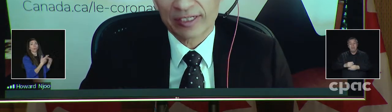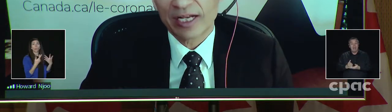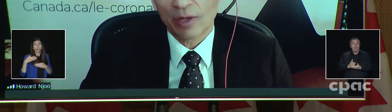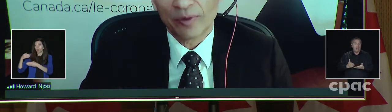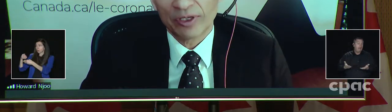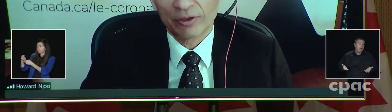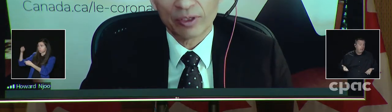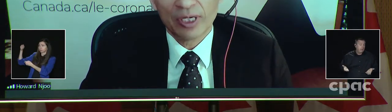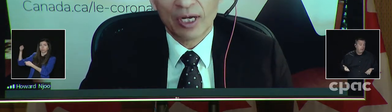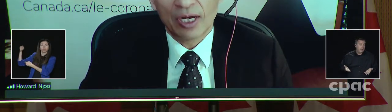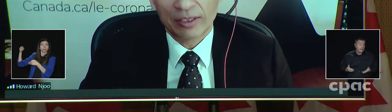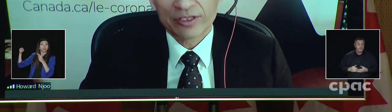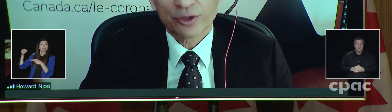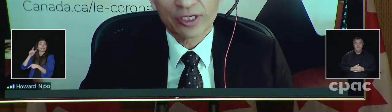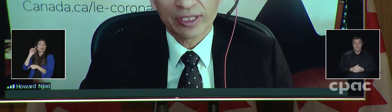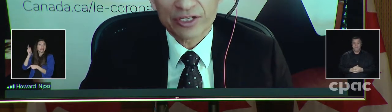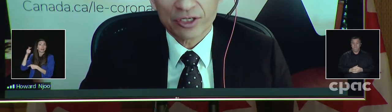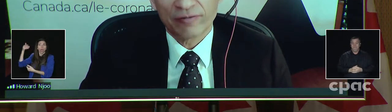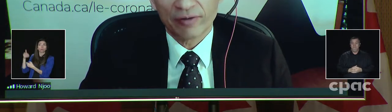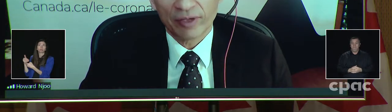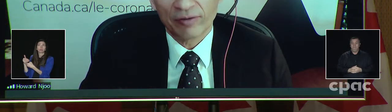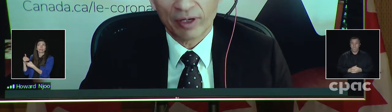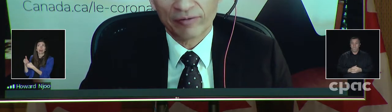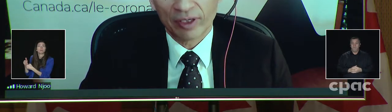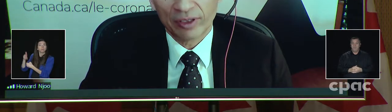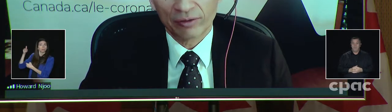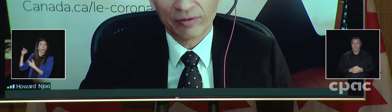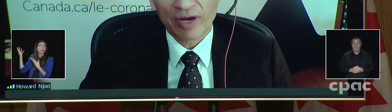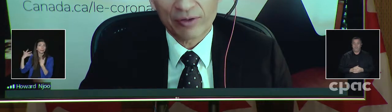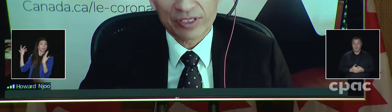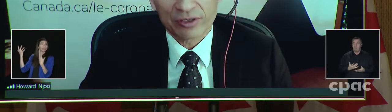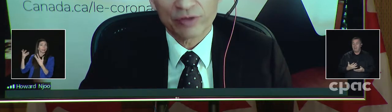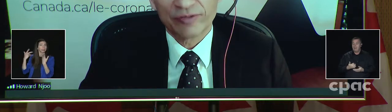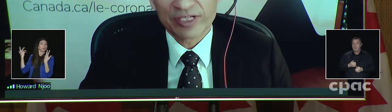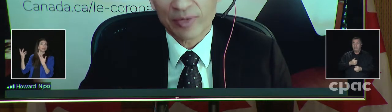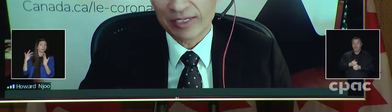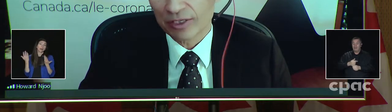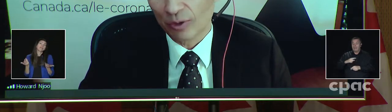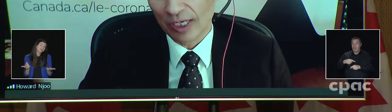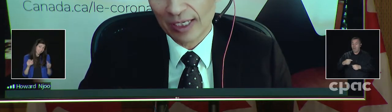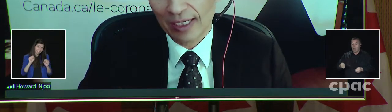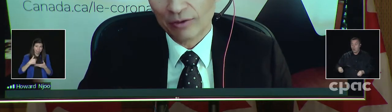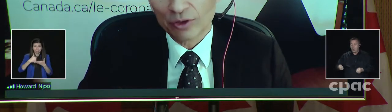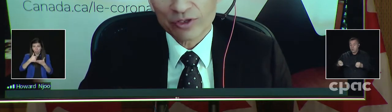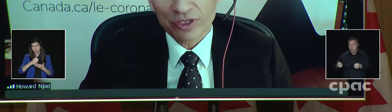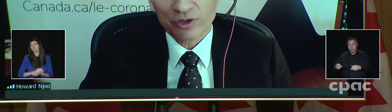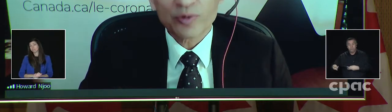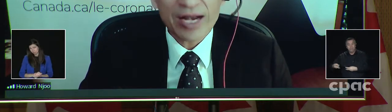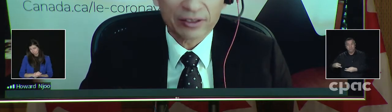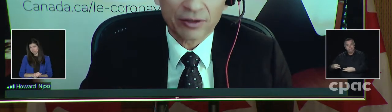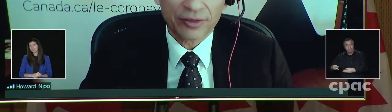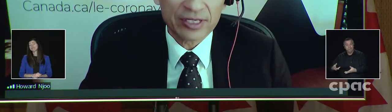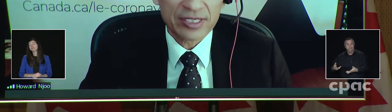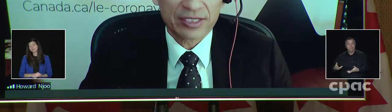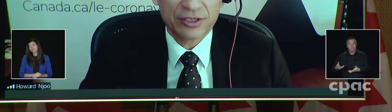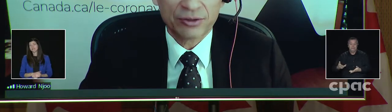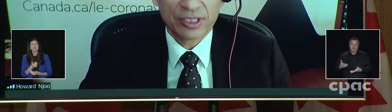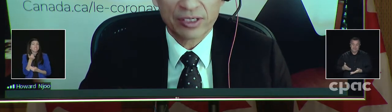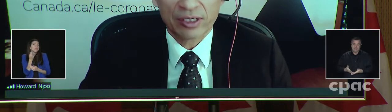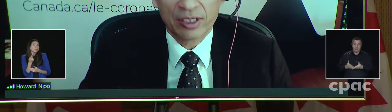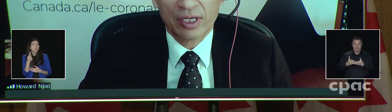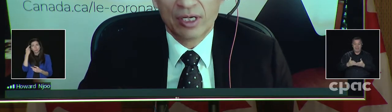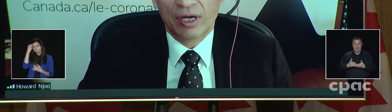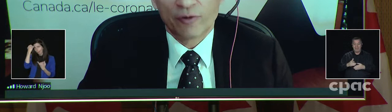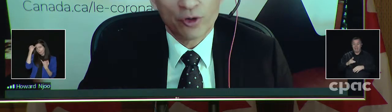it just can help, the circulation of the, the virus sort of dissipate. So those are sort of practical things you can do.